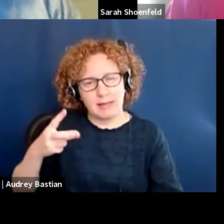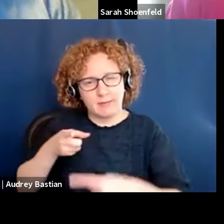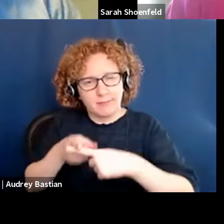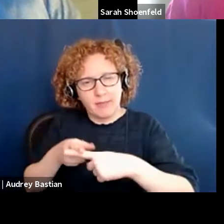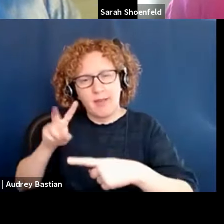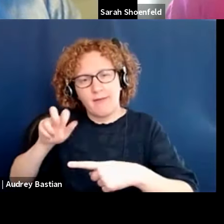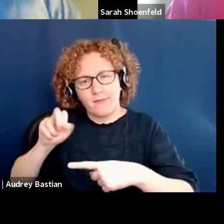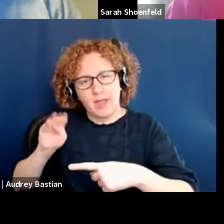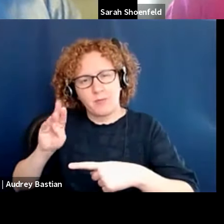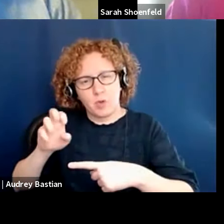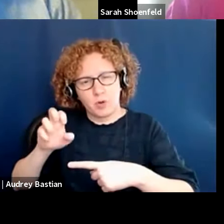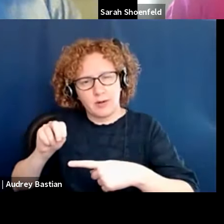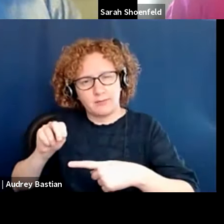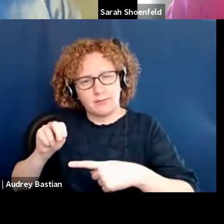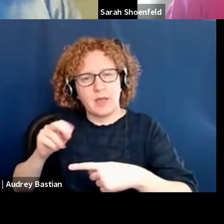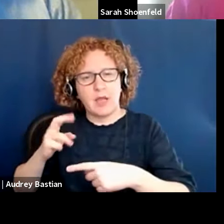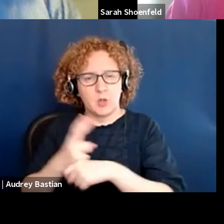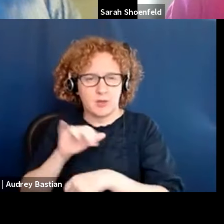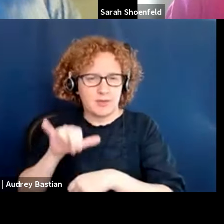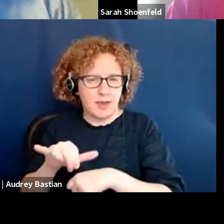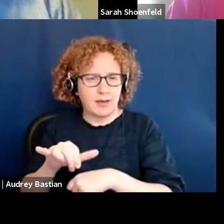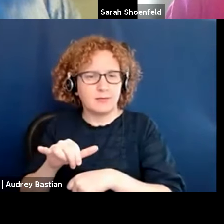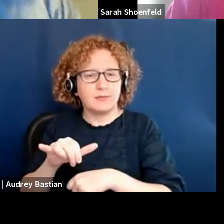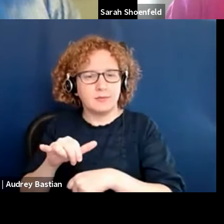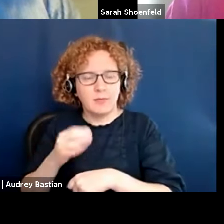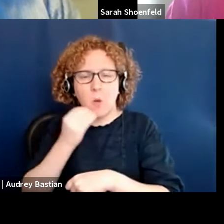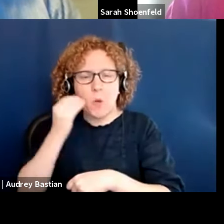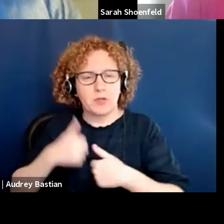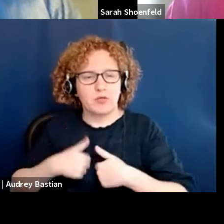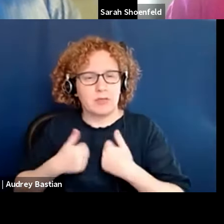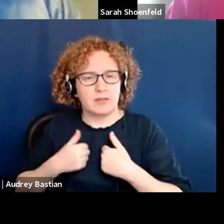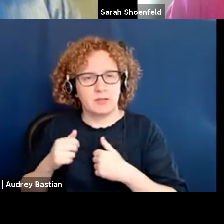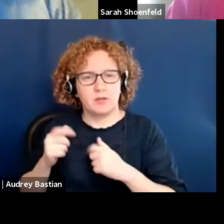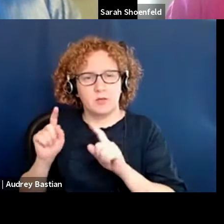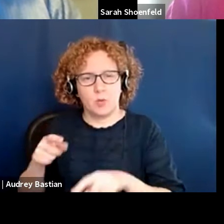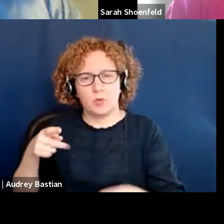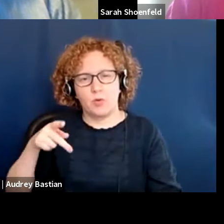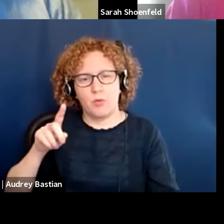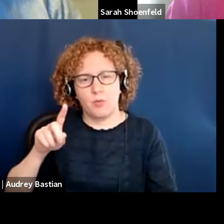that address as my home address to go to Paul. I was not a resident of the neighborhood when I went to Paul.